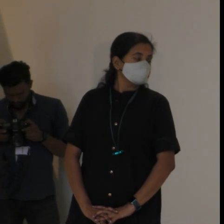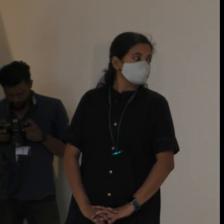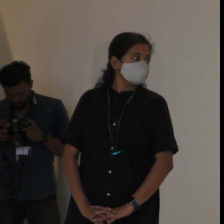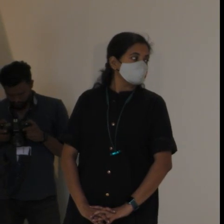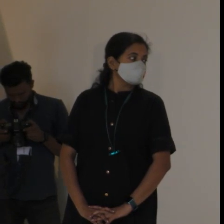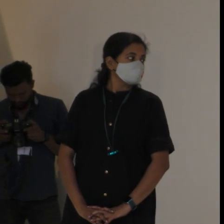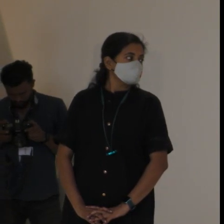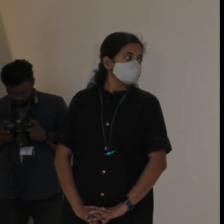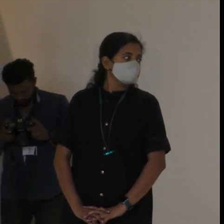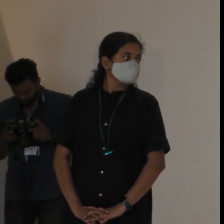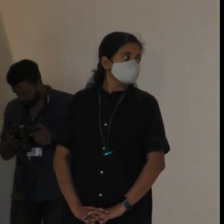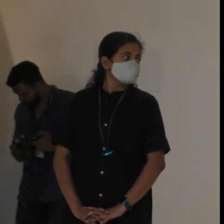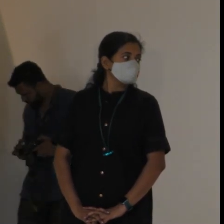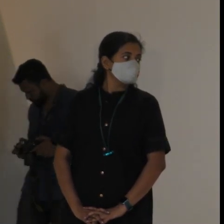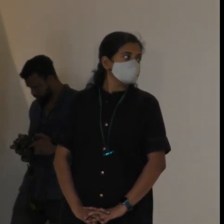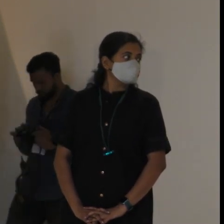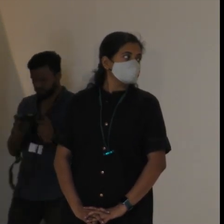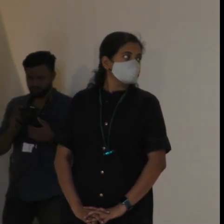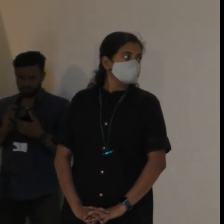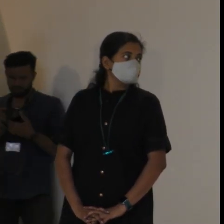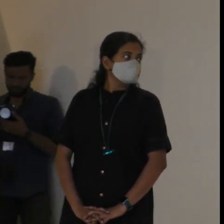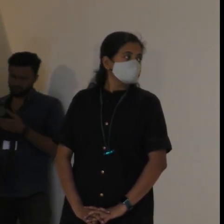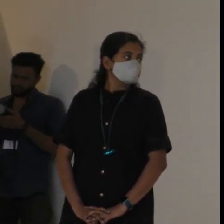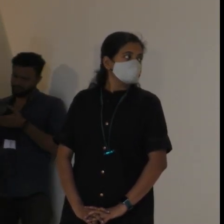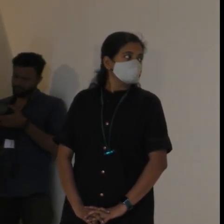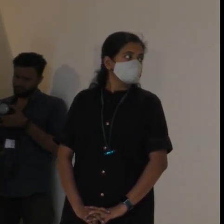is this colonialism of knowledge.